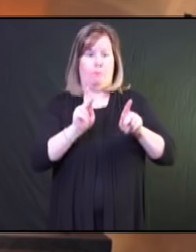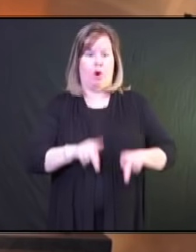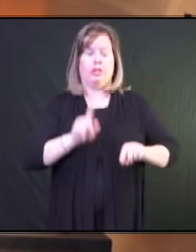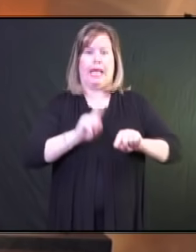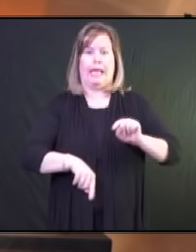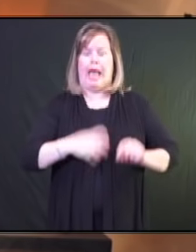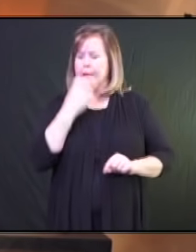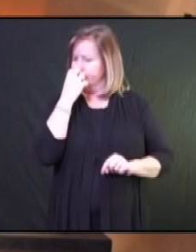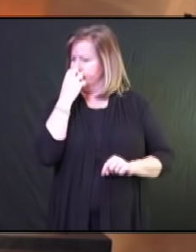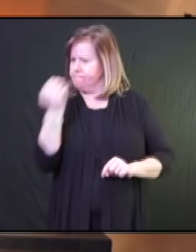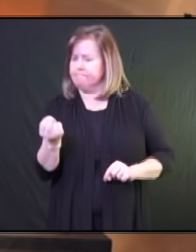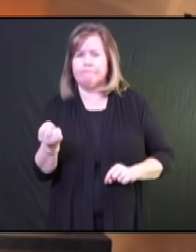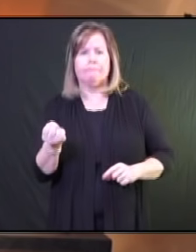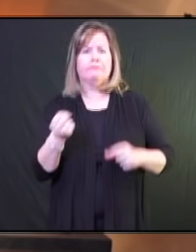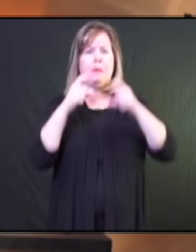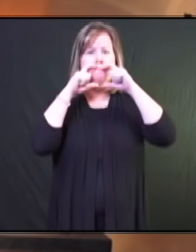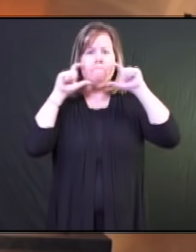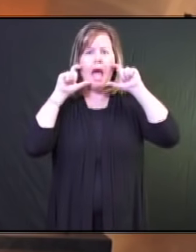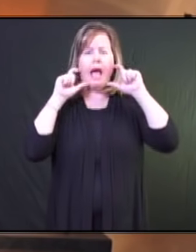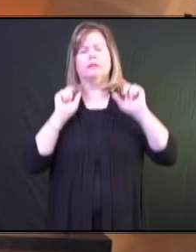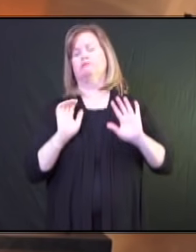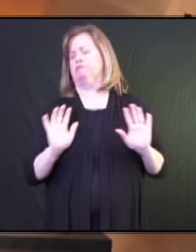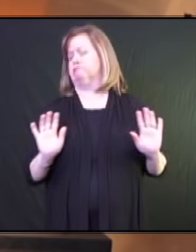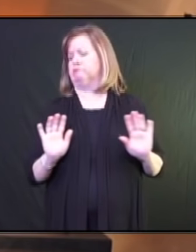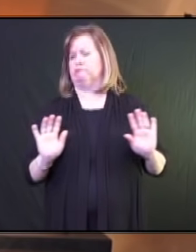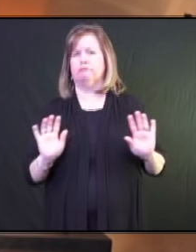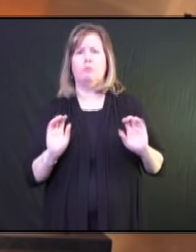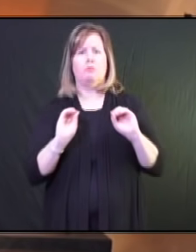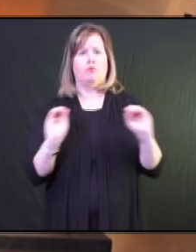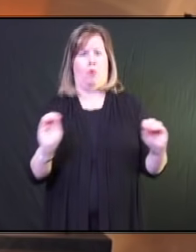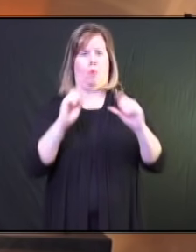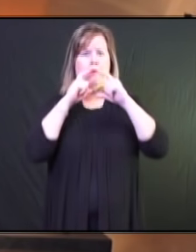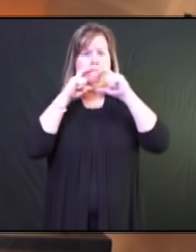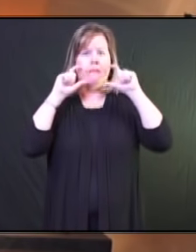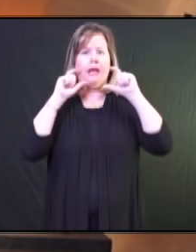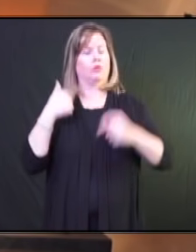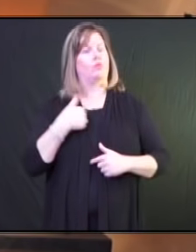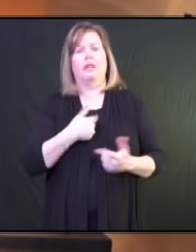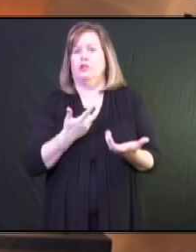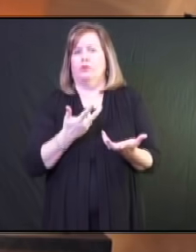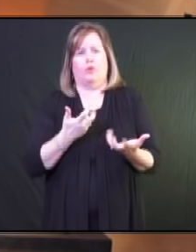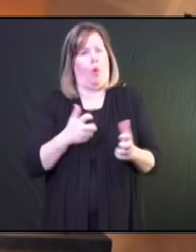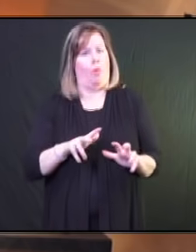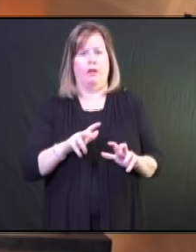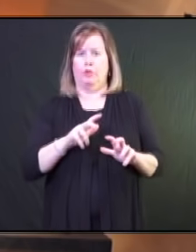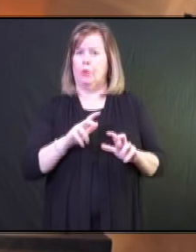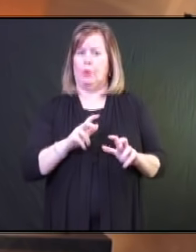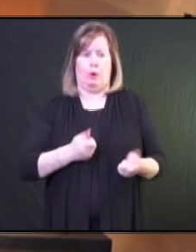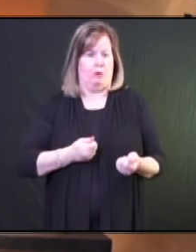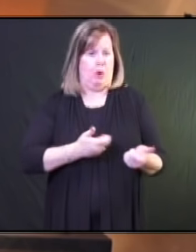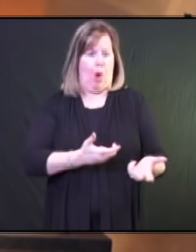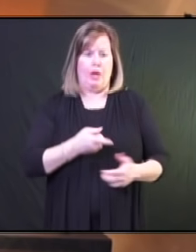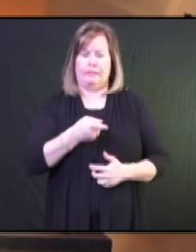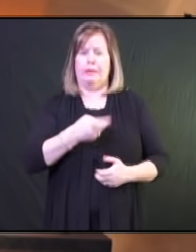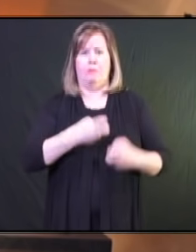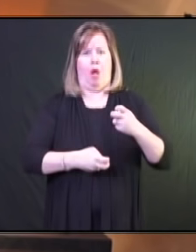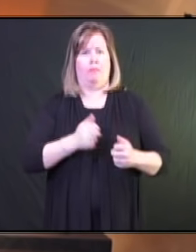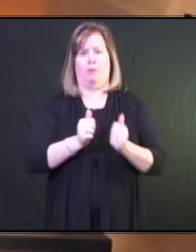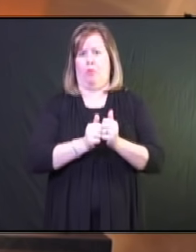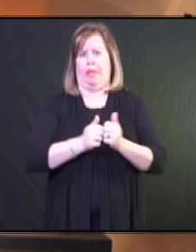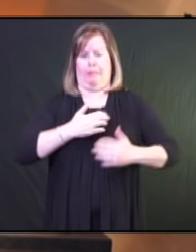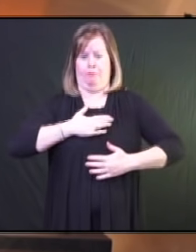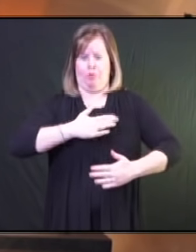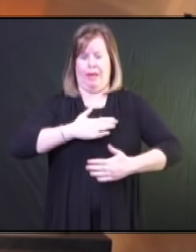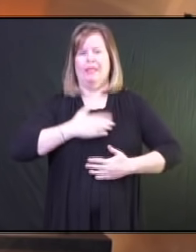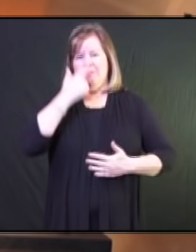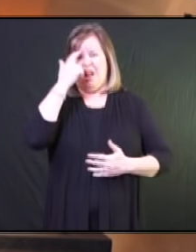wearing a mask. We don't want to create other problems where someone has difficulty breathing and suffers from a tragedy because of the